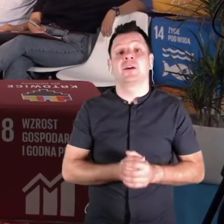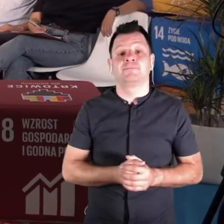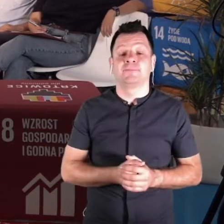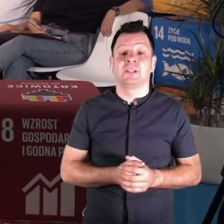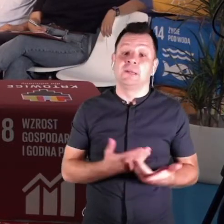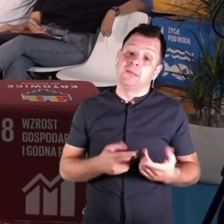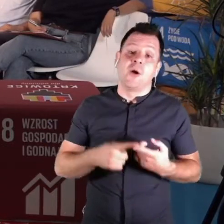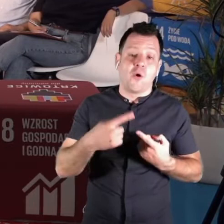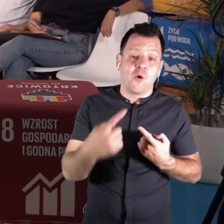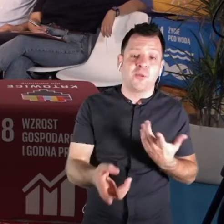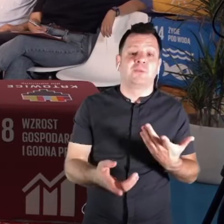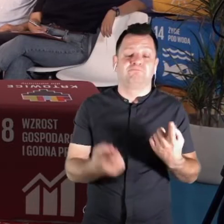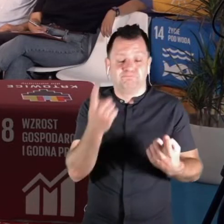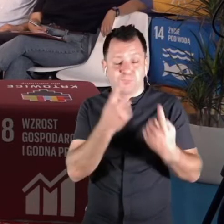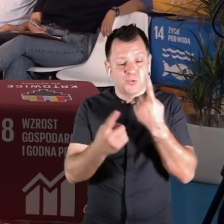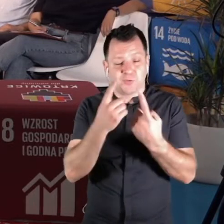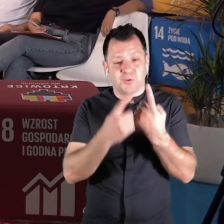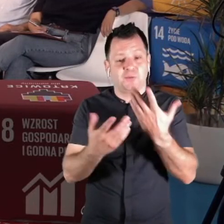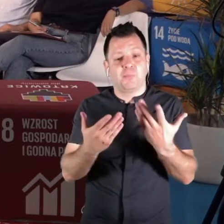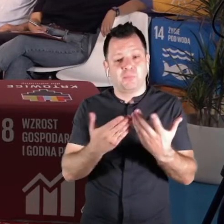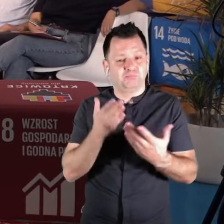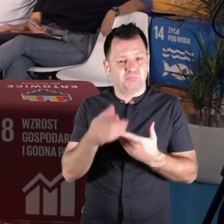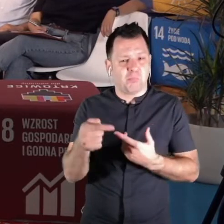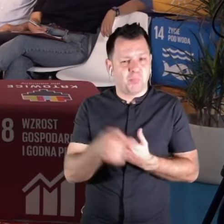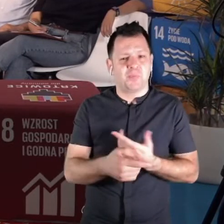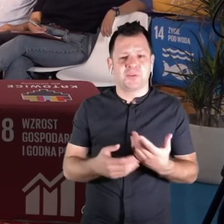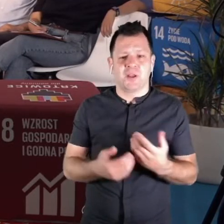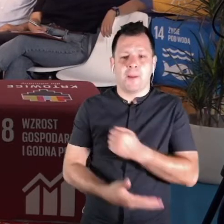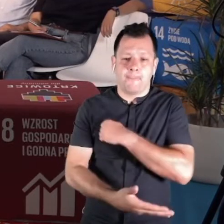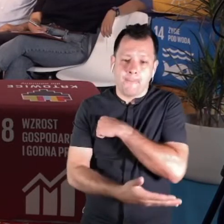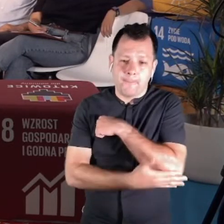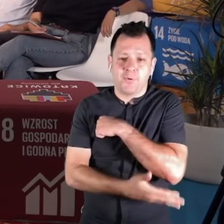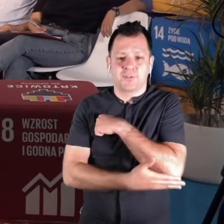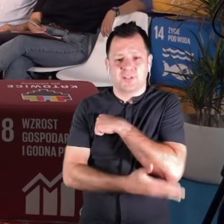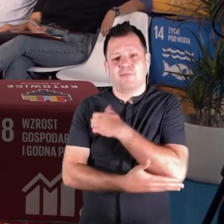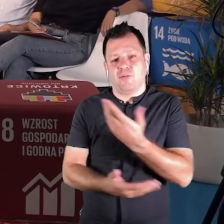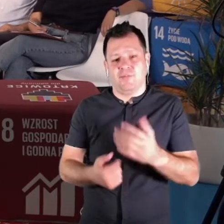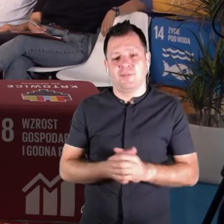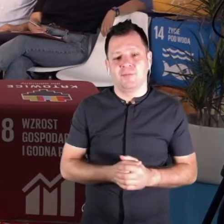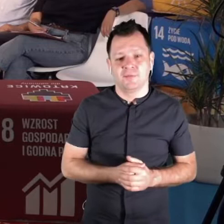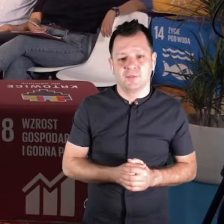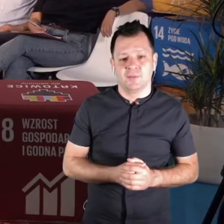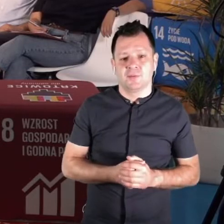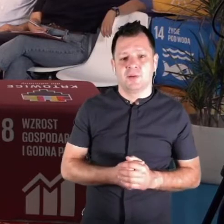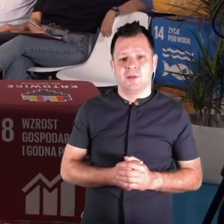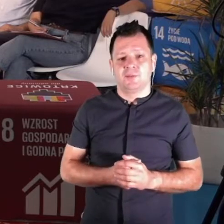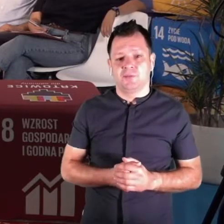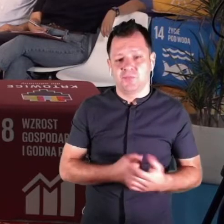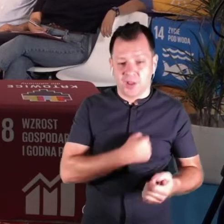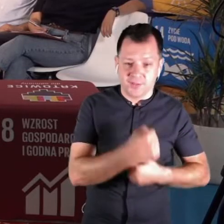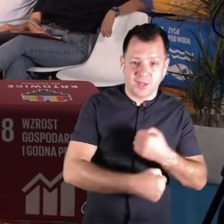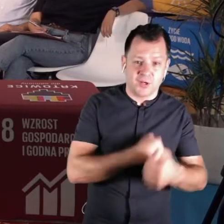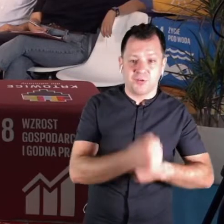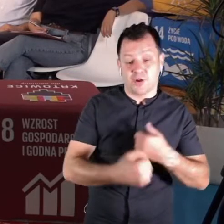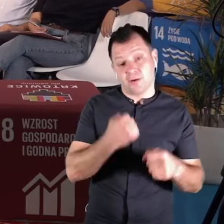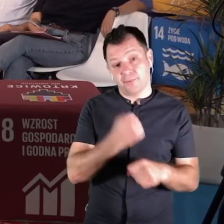sticky notes, and all this stuff, and it's really help us understand and give